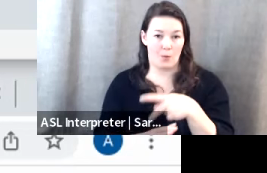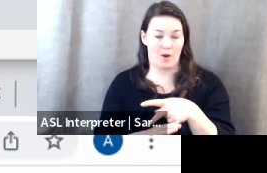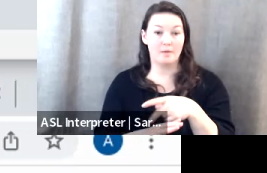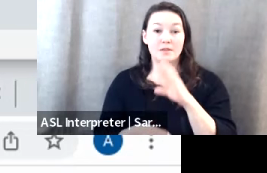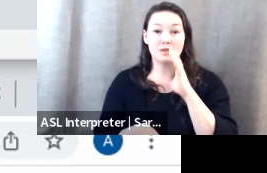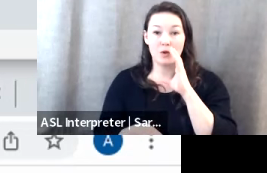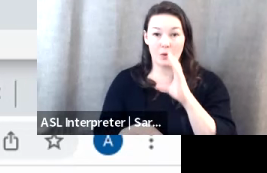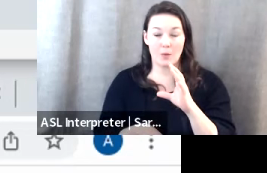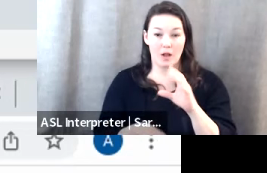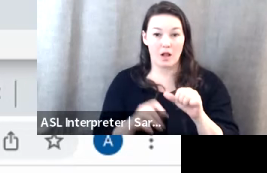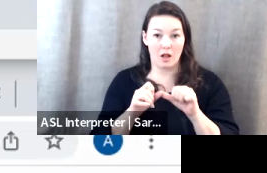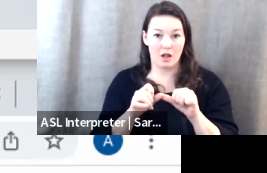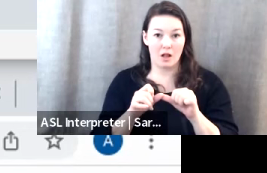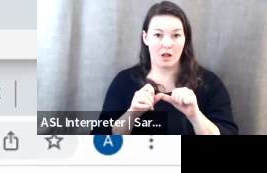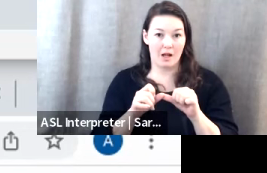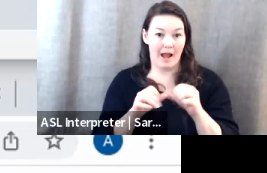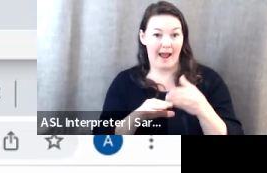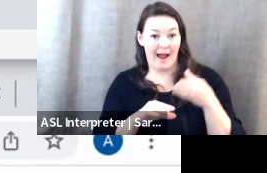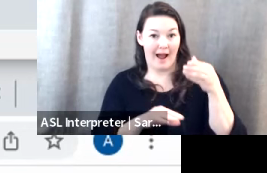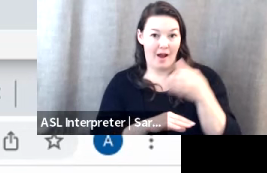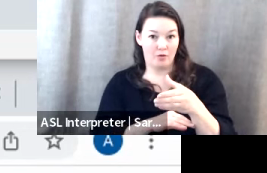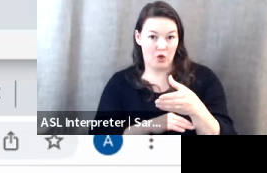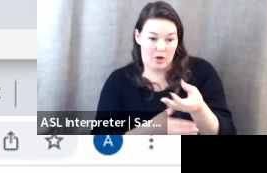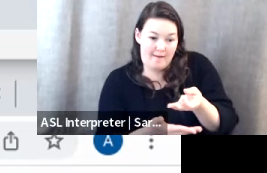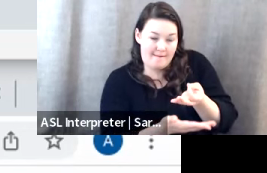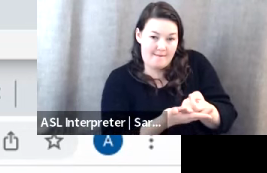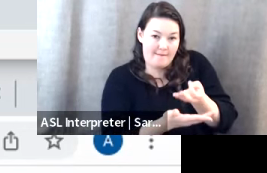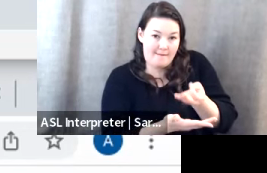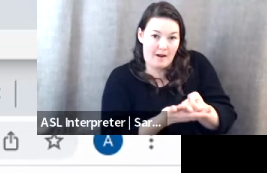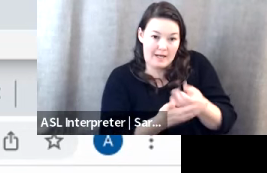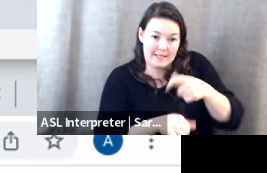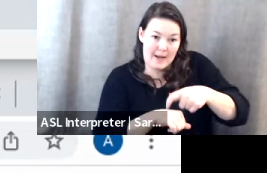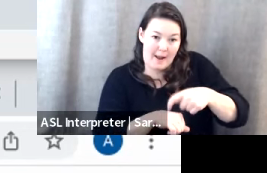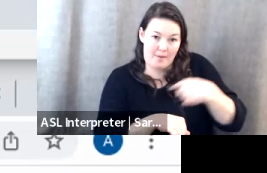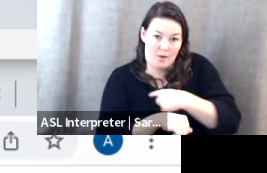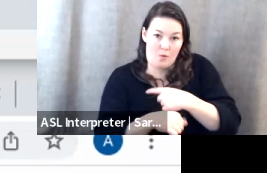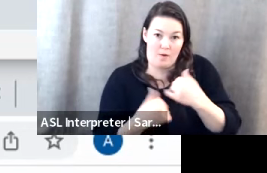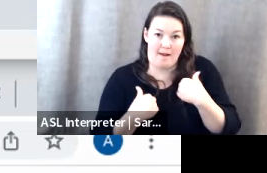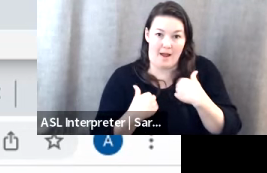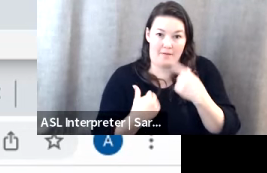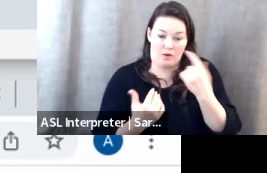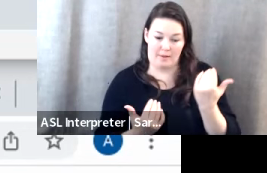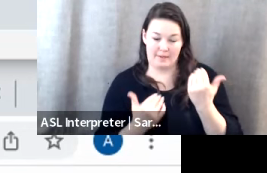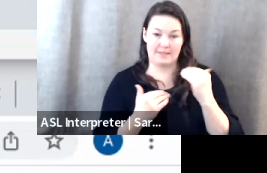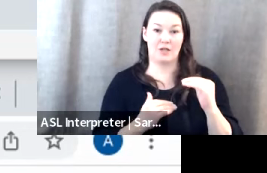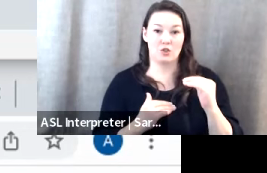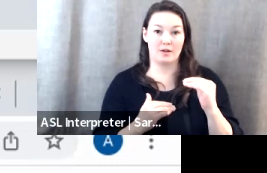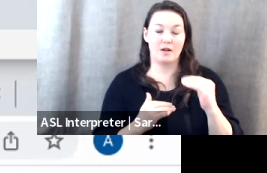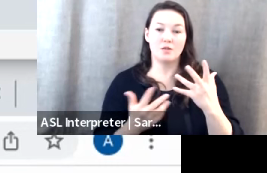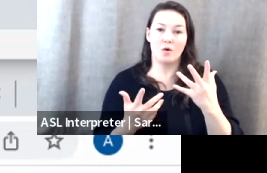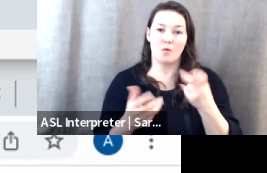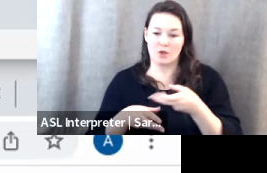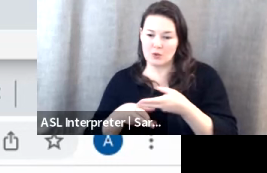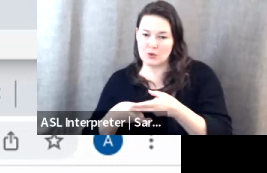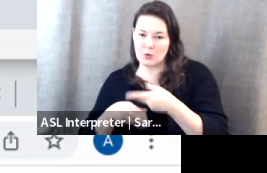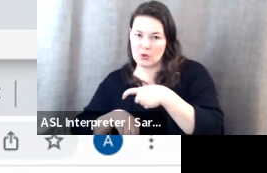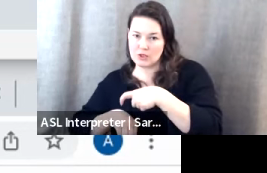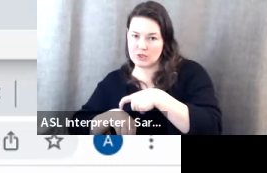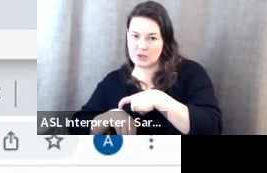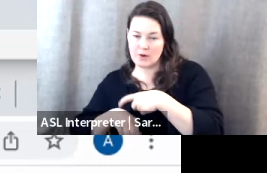extend beyond the funding period of ARPA. So I think we need to be looking at both the short and the long-term implicate and the sustainability